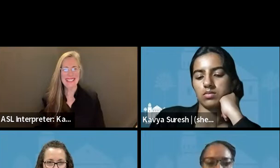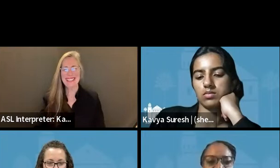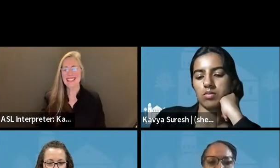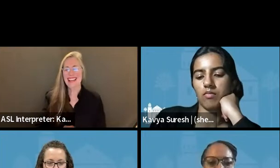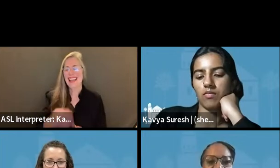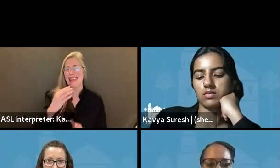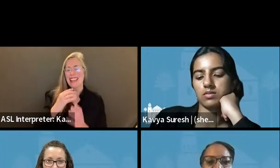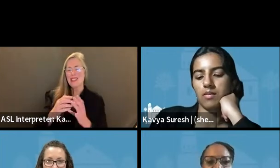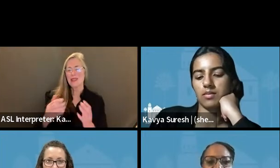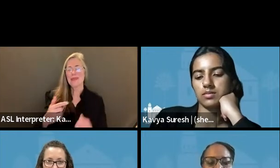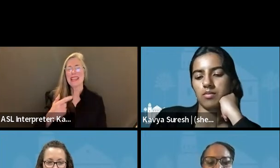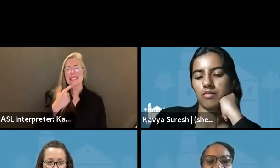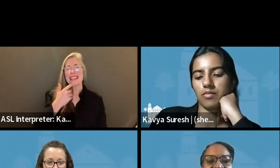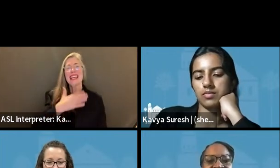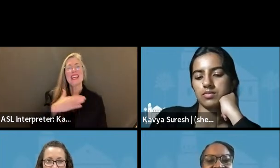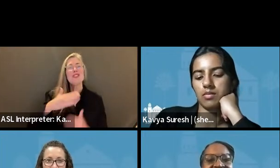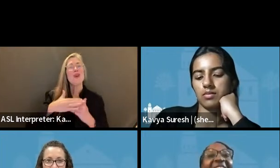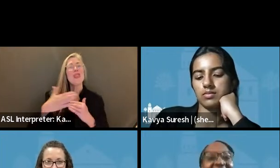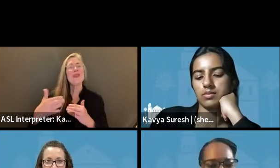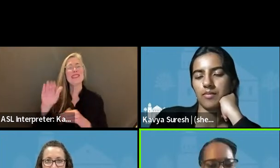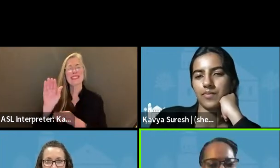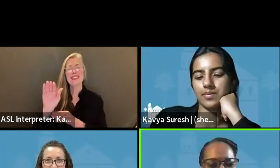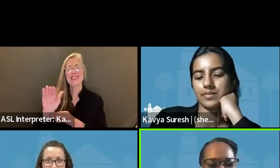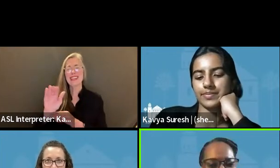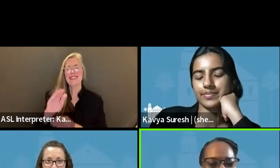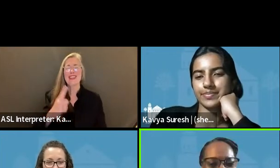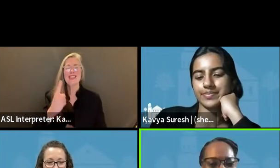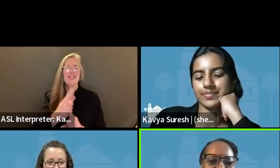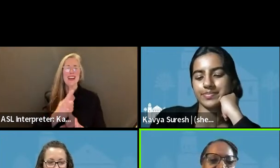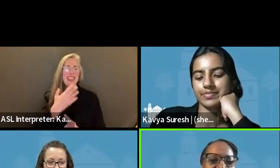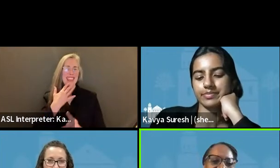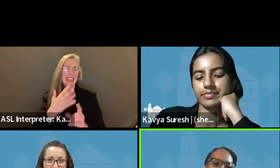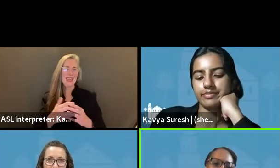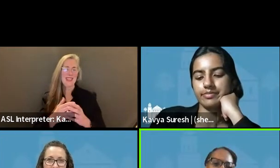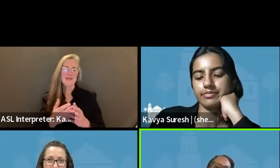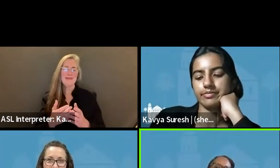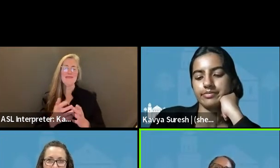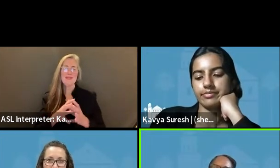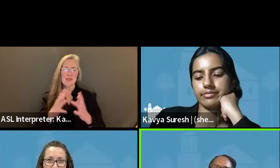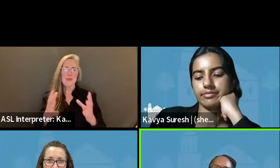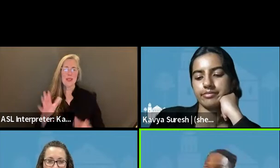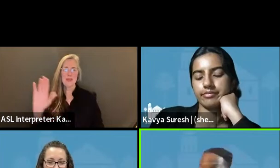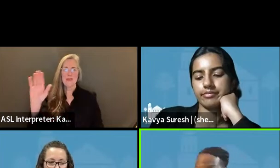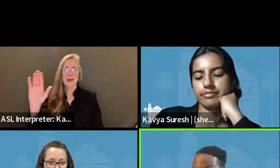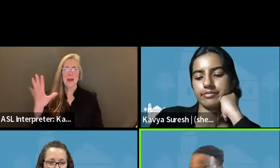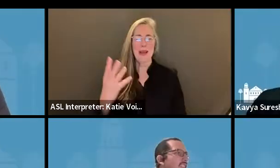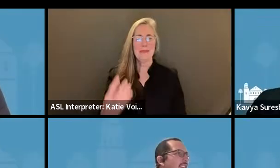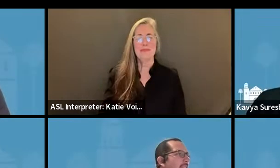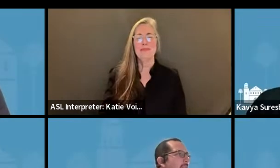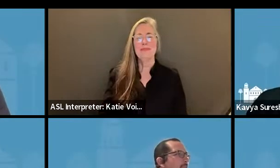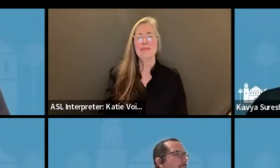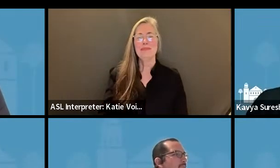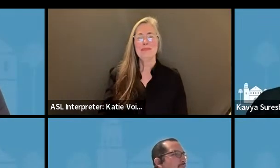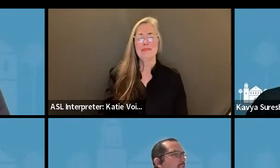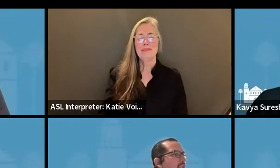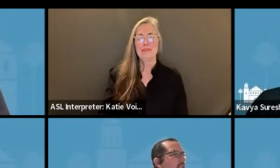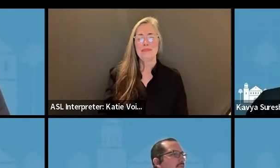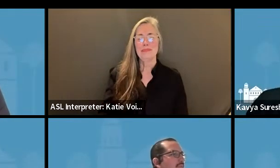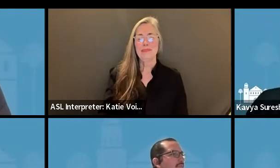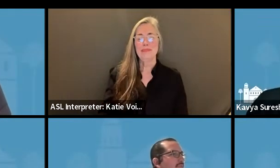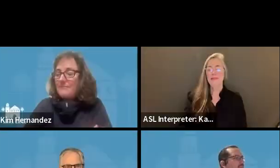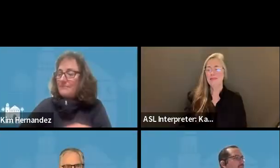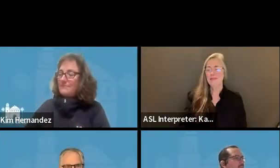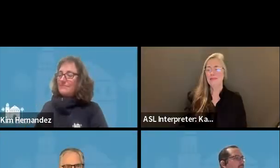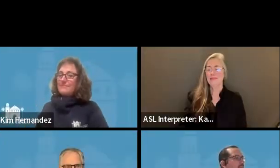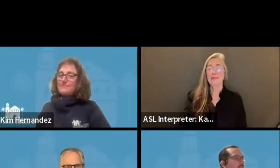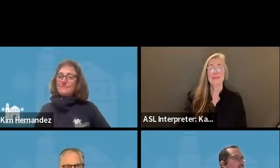And I'm going to say to you, enjoy the rest of your evening. Right. Thank you so much. Bye-bye now. Thank you. All right. So we're going